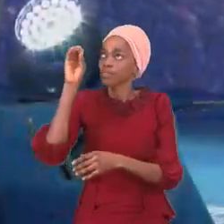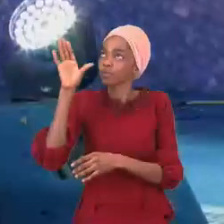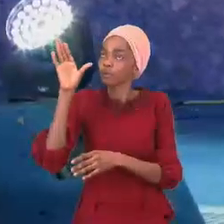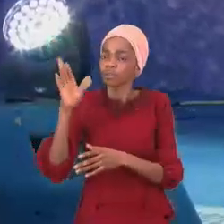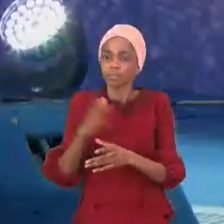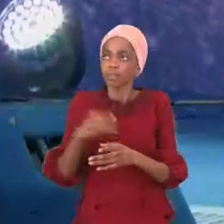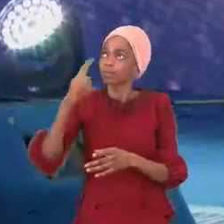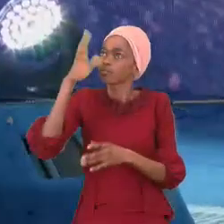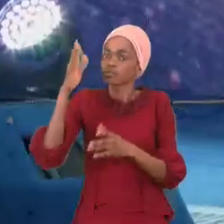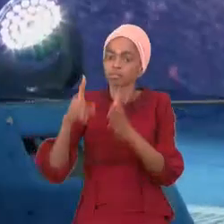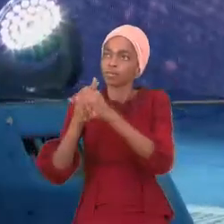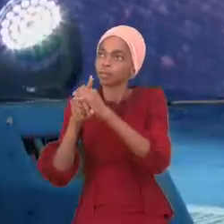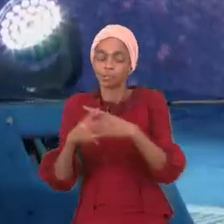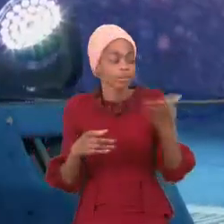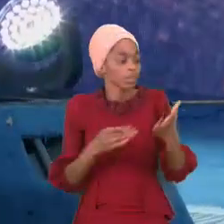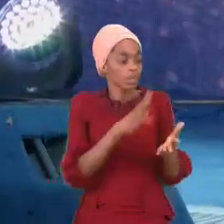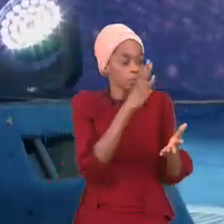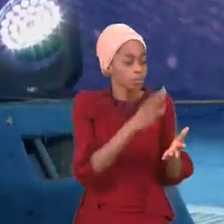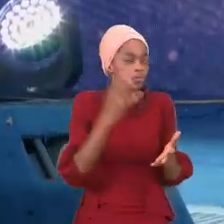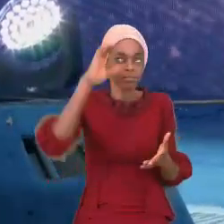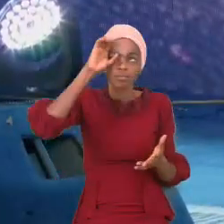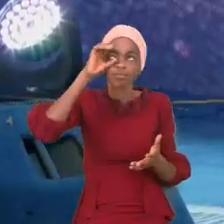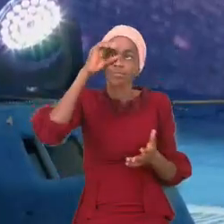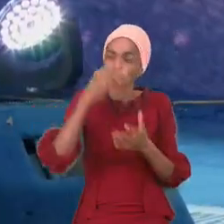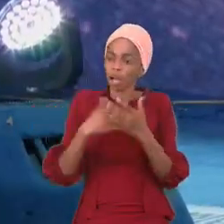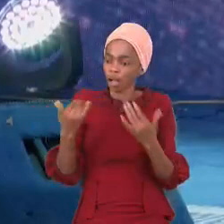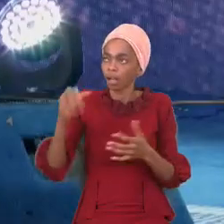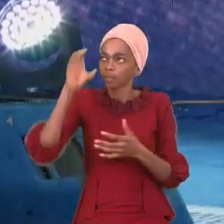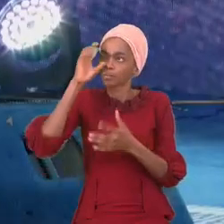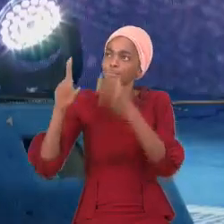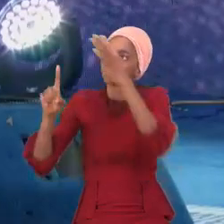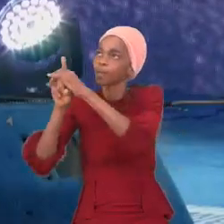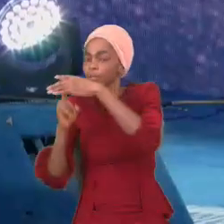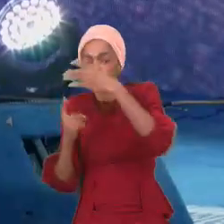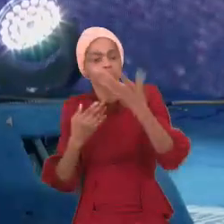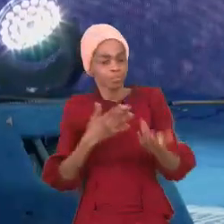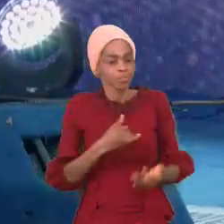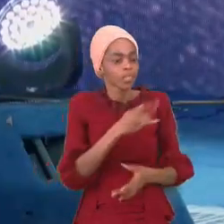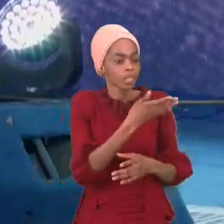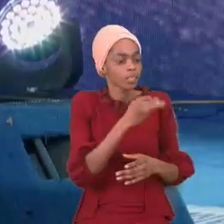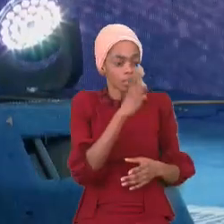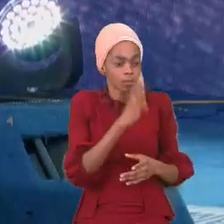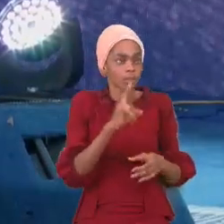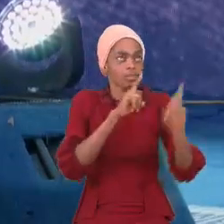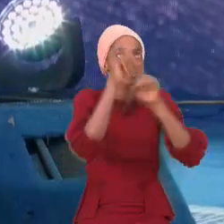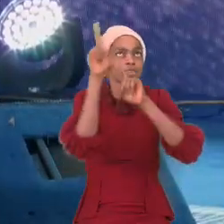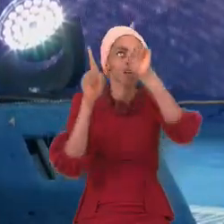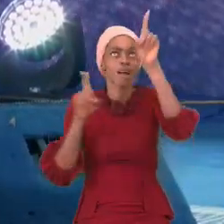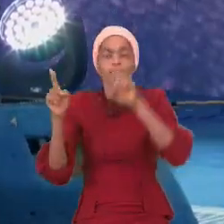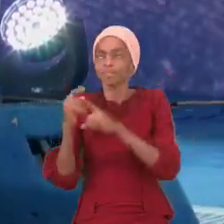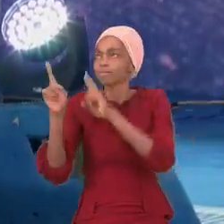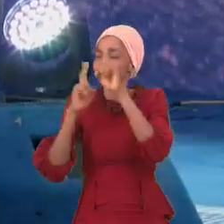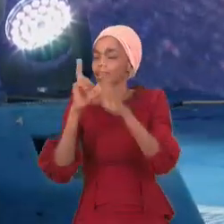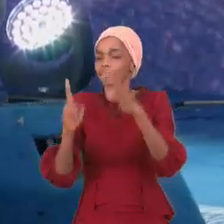sun. There was. Let there be the moon. The moon. There was. Let there be the stars. The